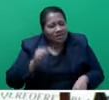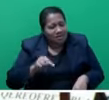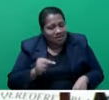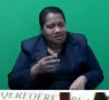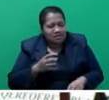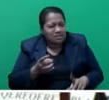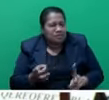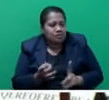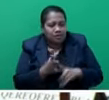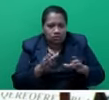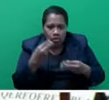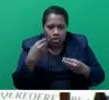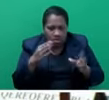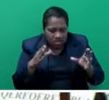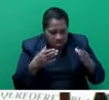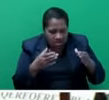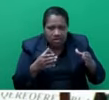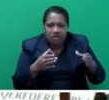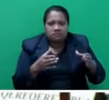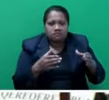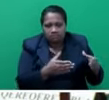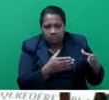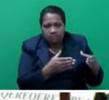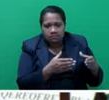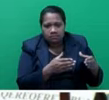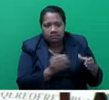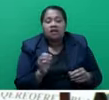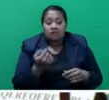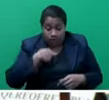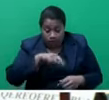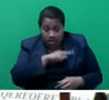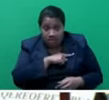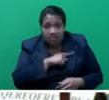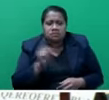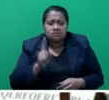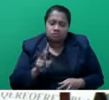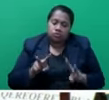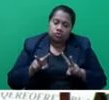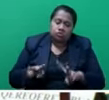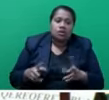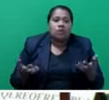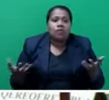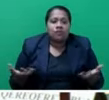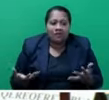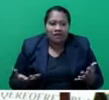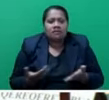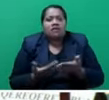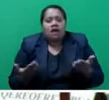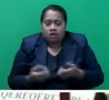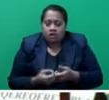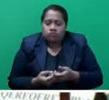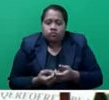we need special studies, Mr. Speaker, for us to look at where and how the